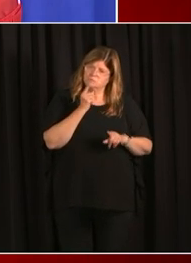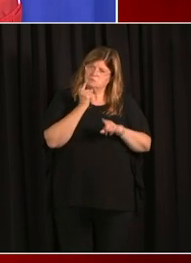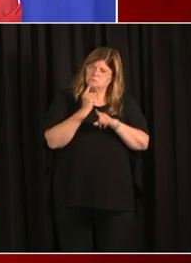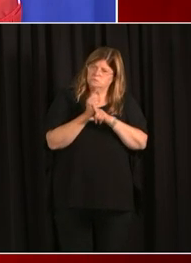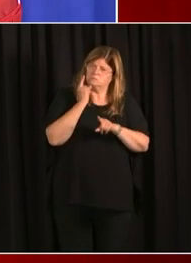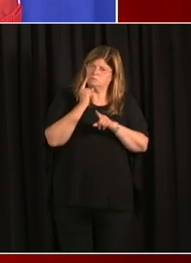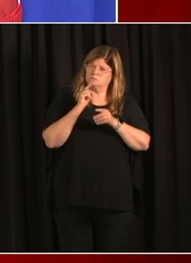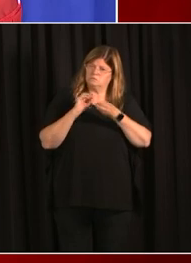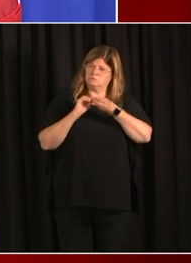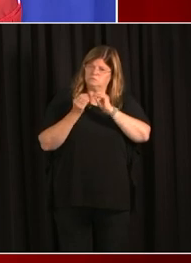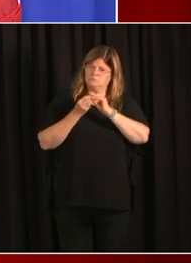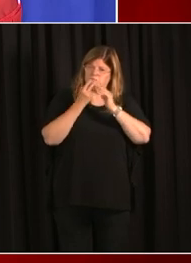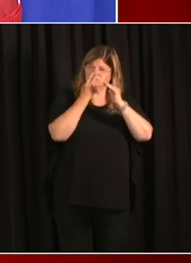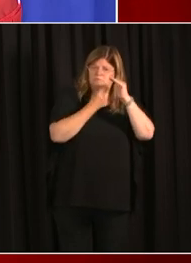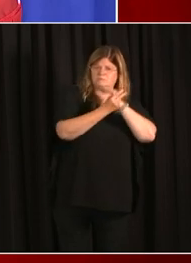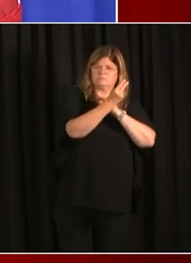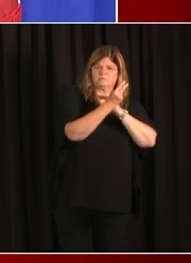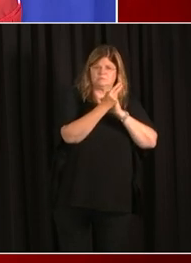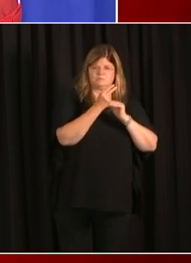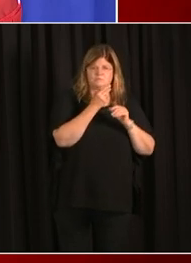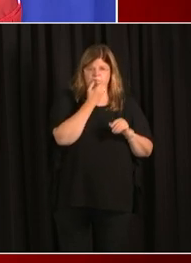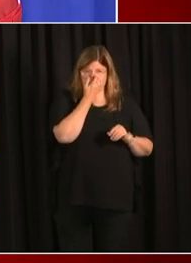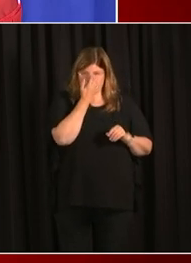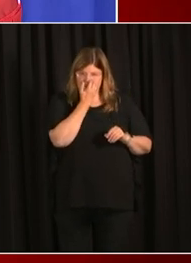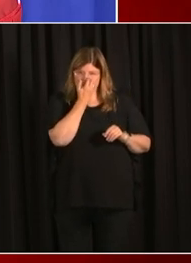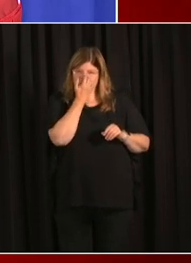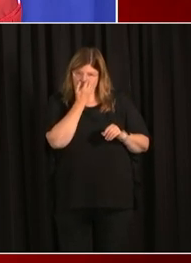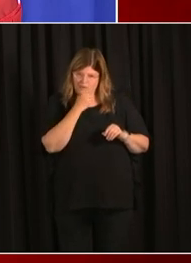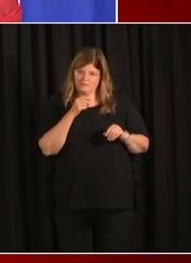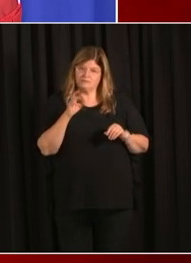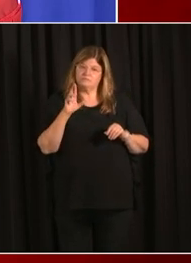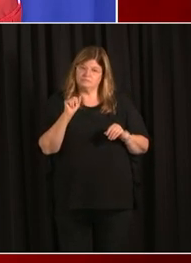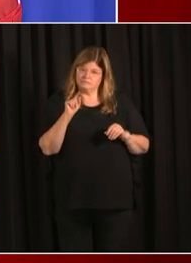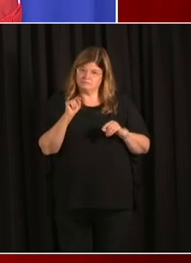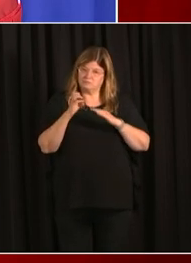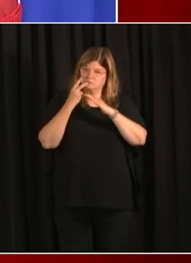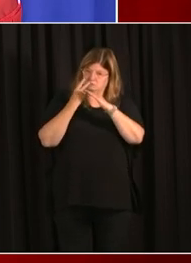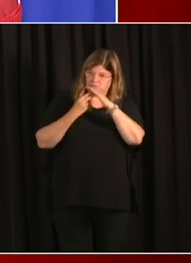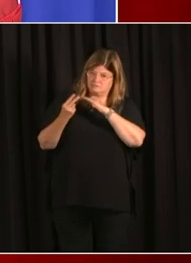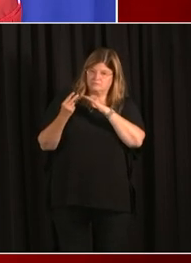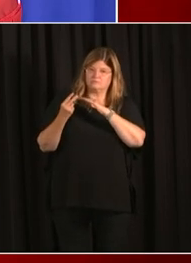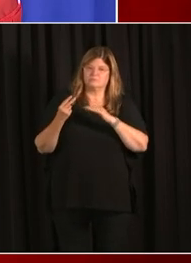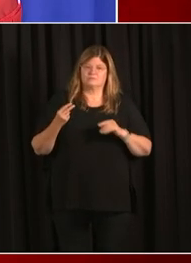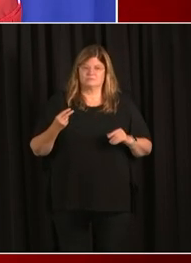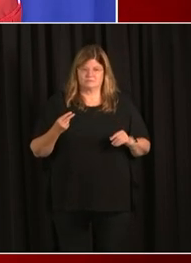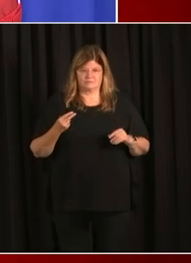were. With the infection rate, it was a much higher projection than what we were actually seeing.